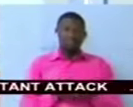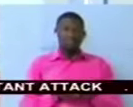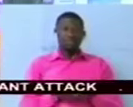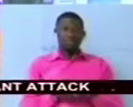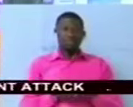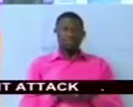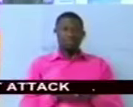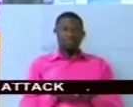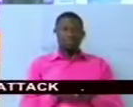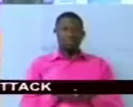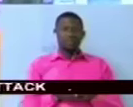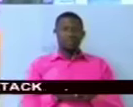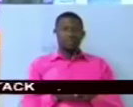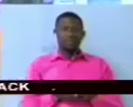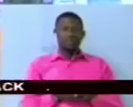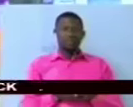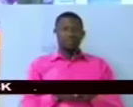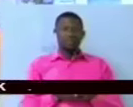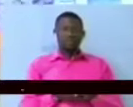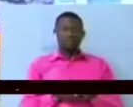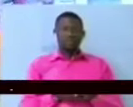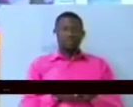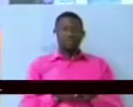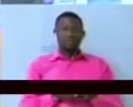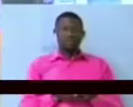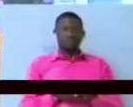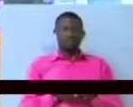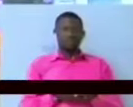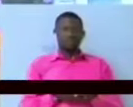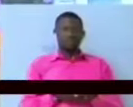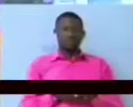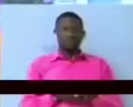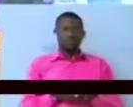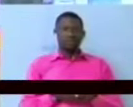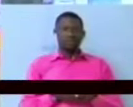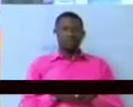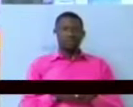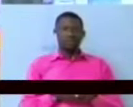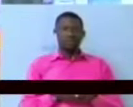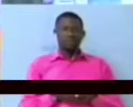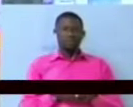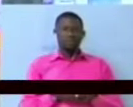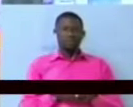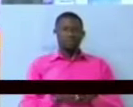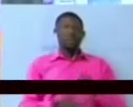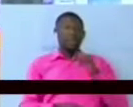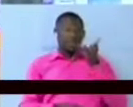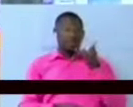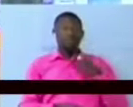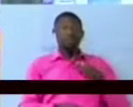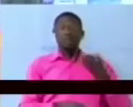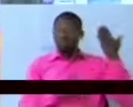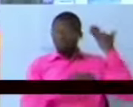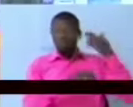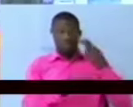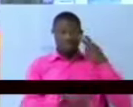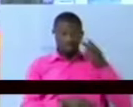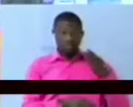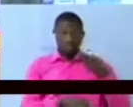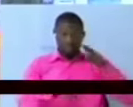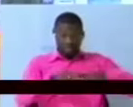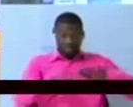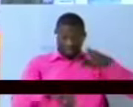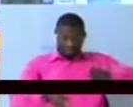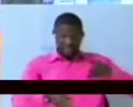Waaw waaw parce que foog naa gis naa ko mu toog ci toogu bi fii sax maa ngi suma kër di ko seetaan fi. Yes, I saw him on the street. I was in my